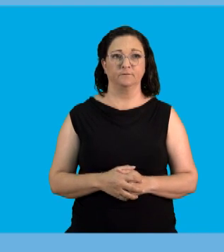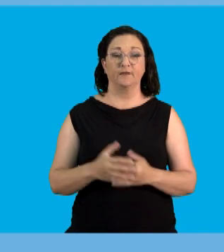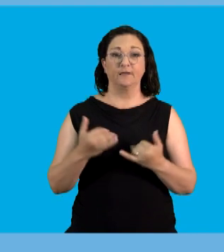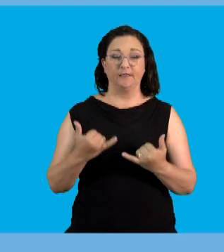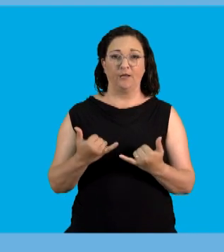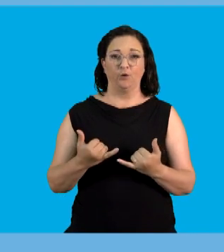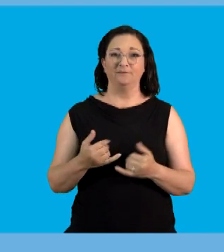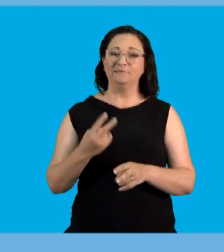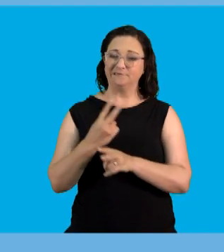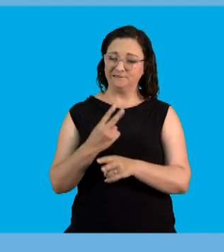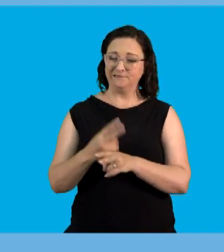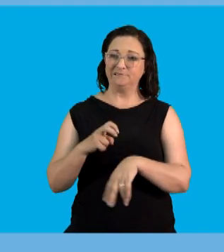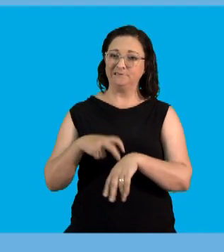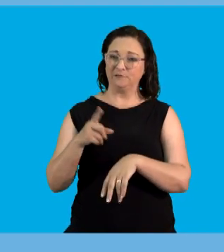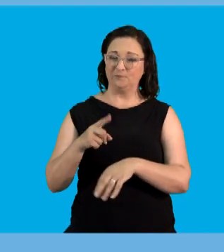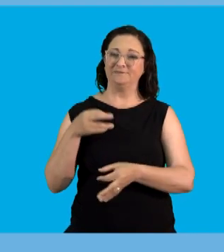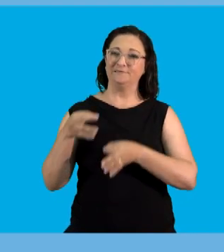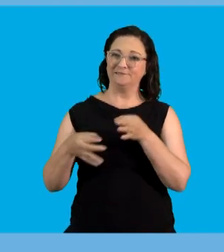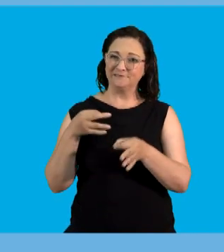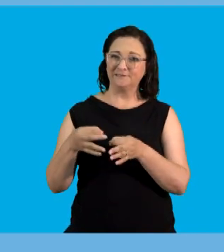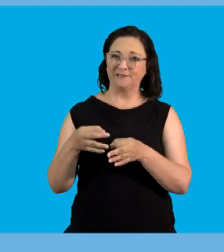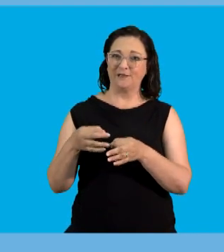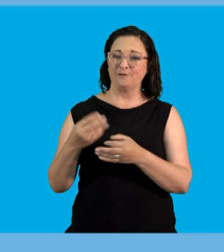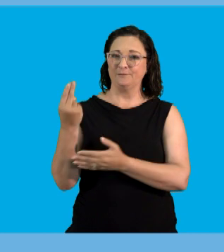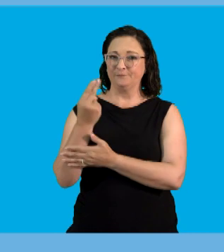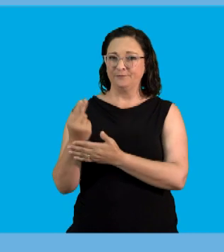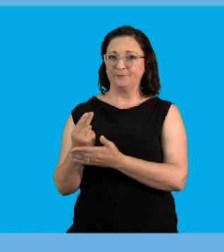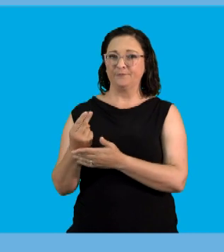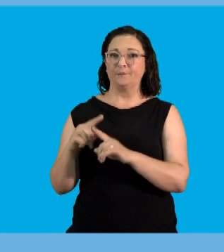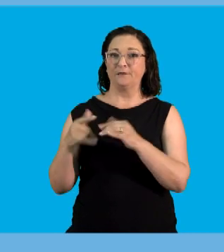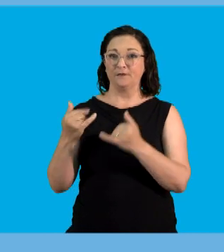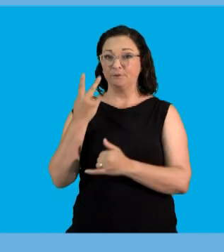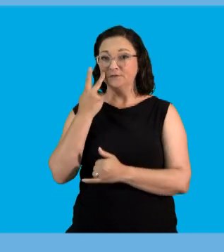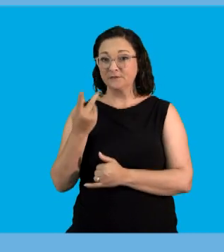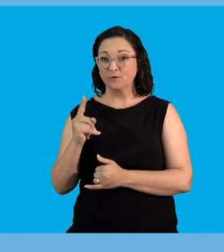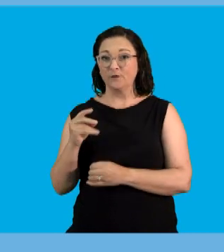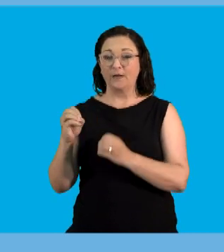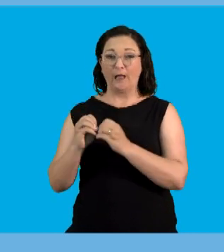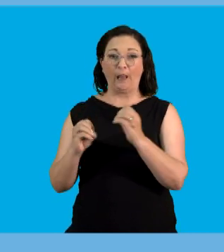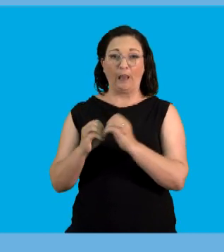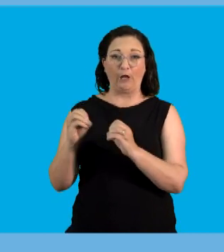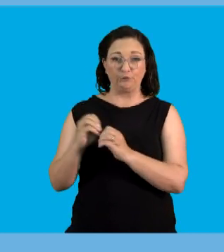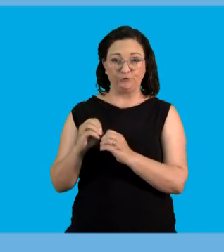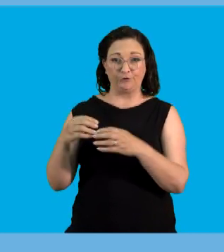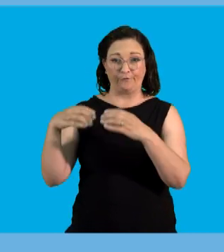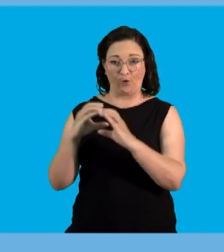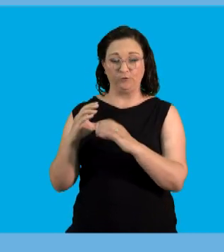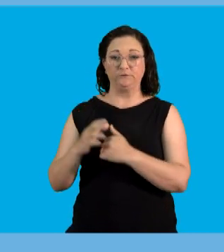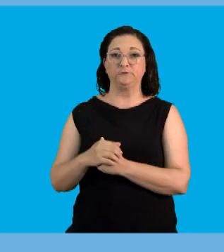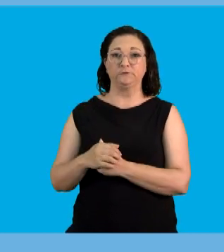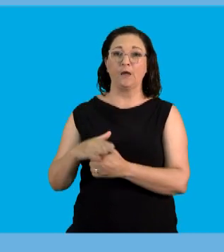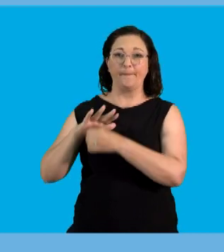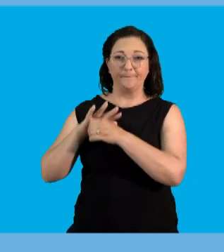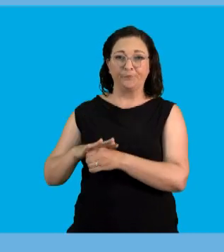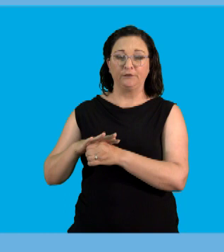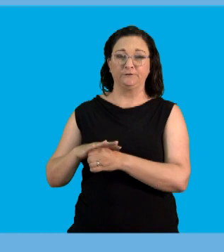We are given that. We also again need to describe what is happening in the diagram with reference to now the collisions and